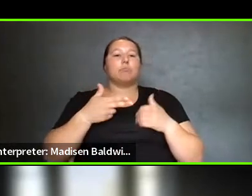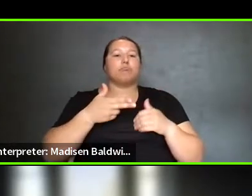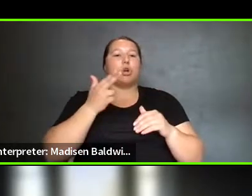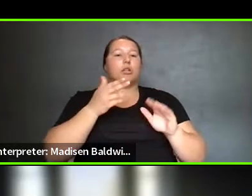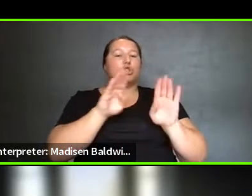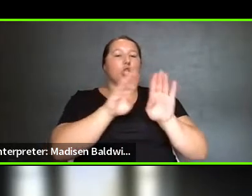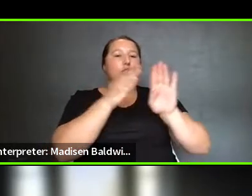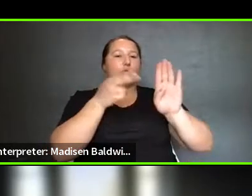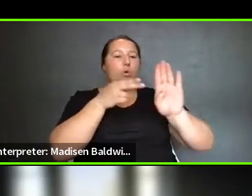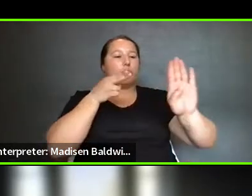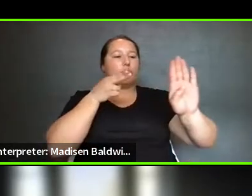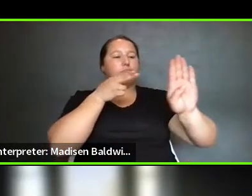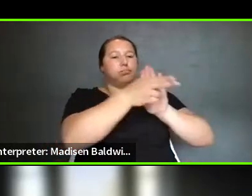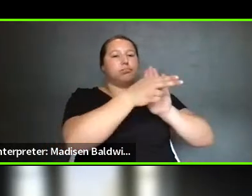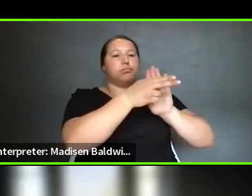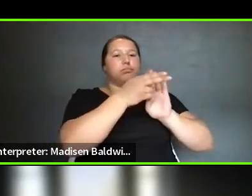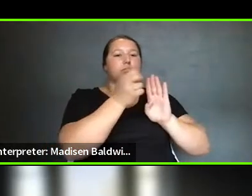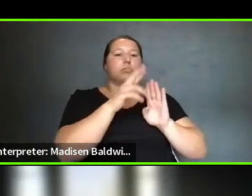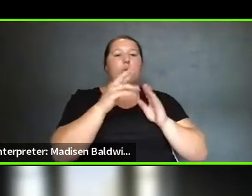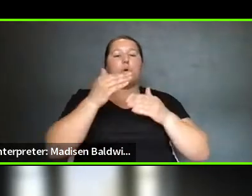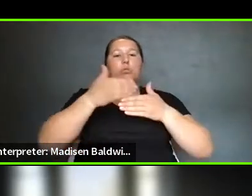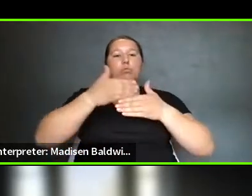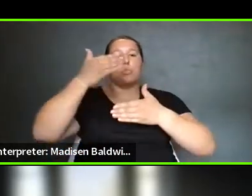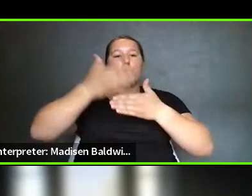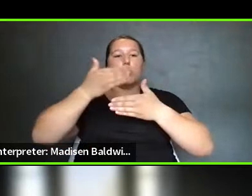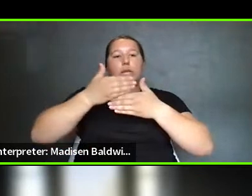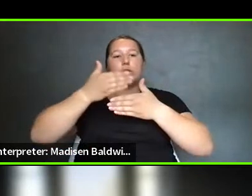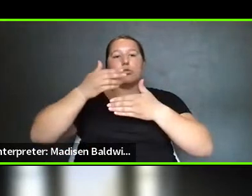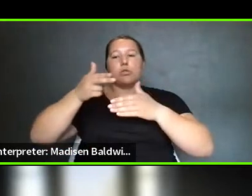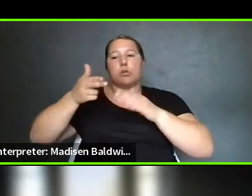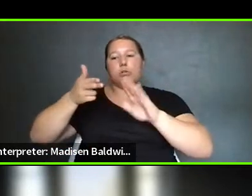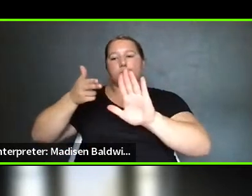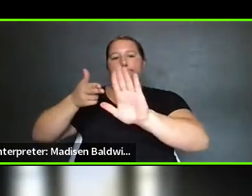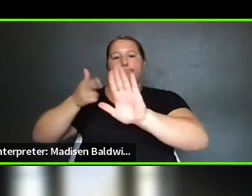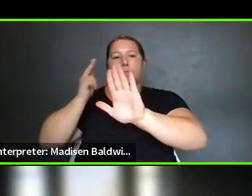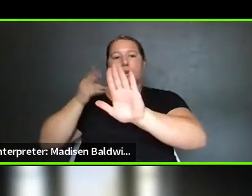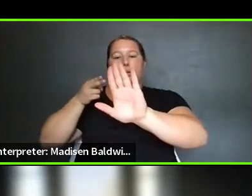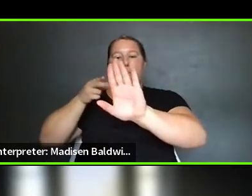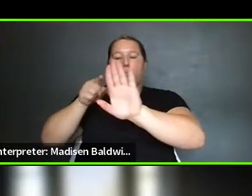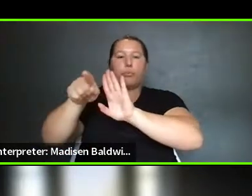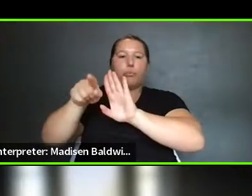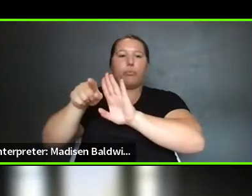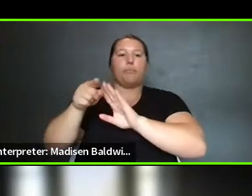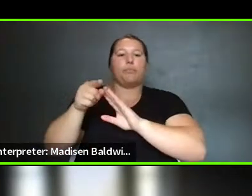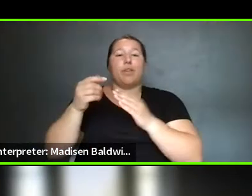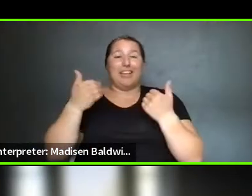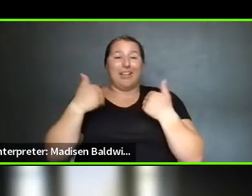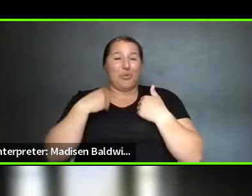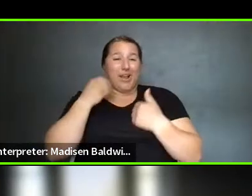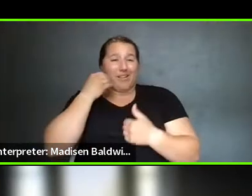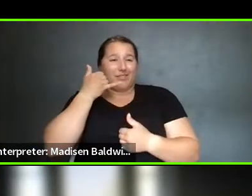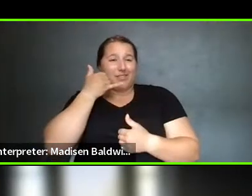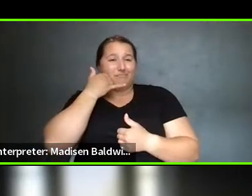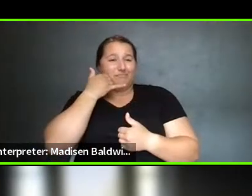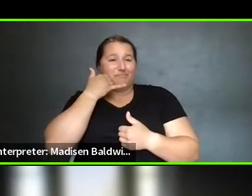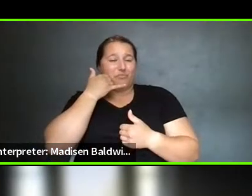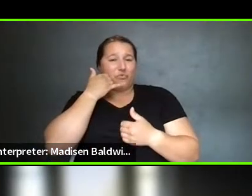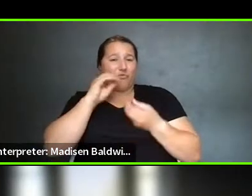window. Are there services for people who have had that happen? Is there a number to call, funding for that?